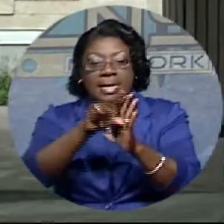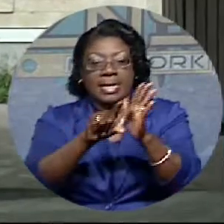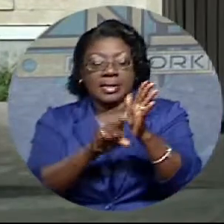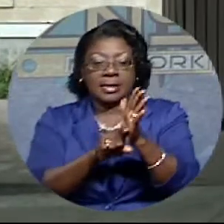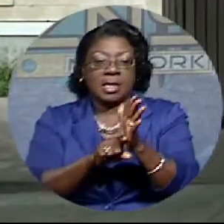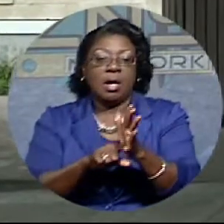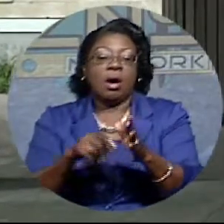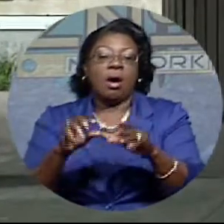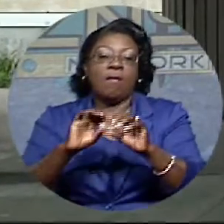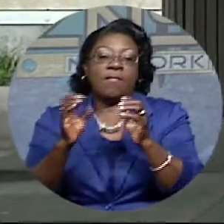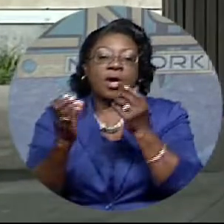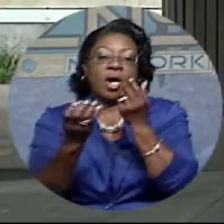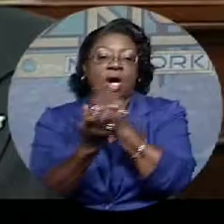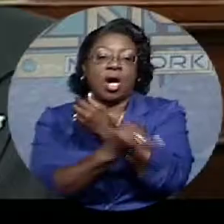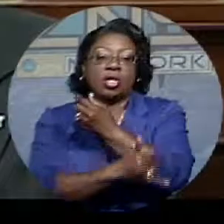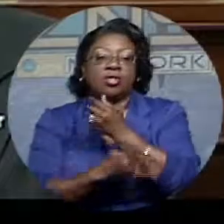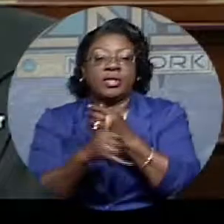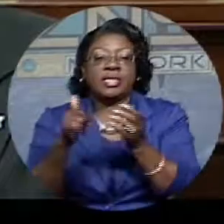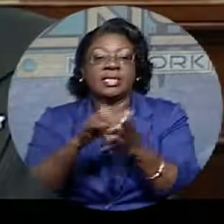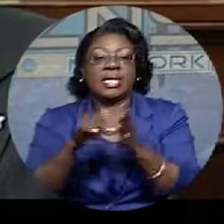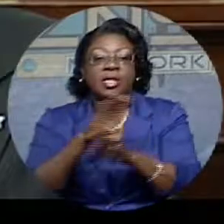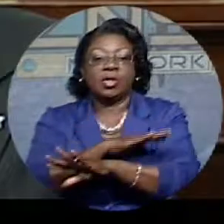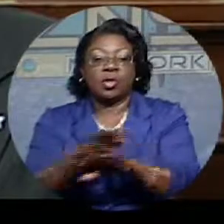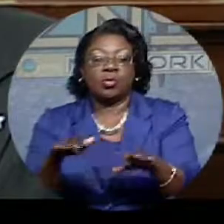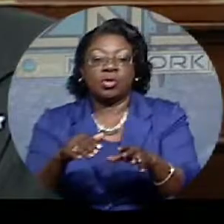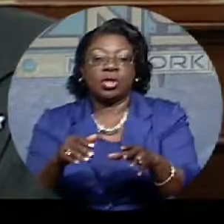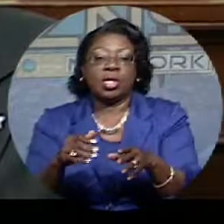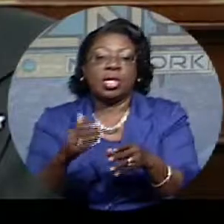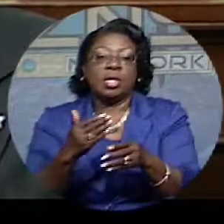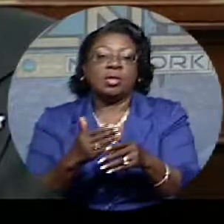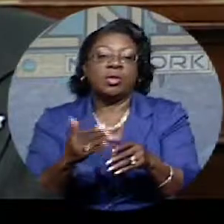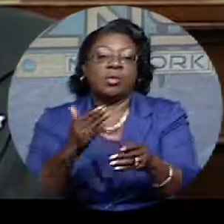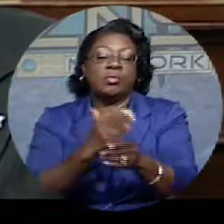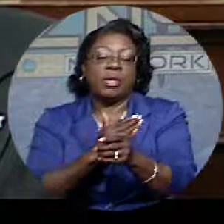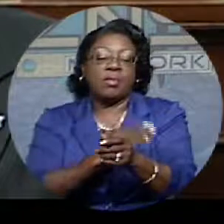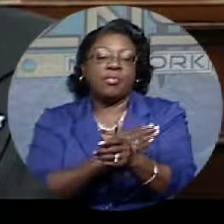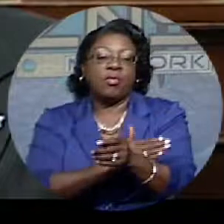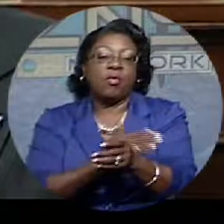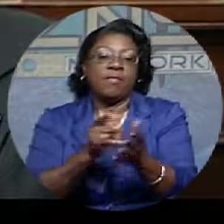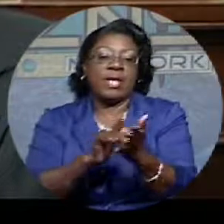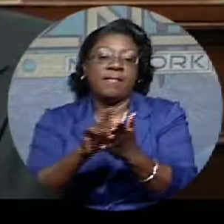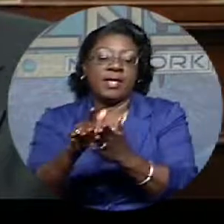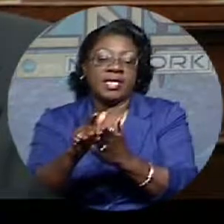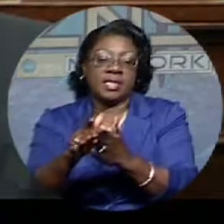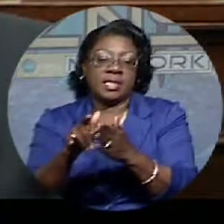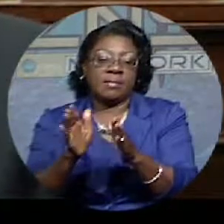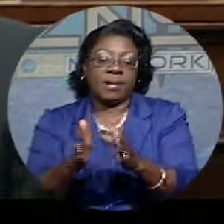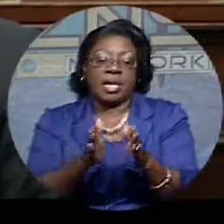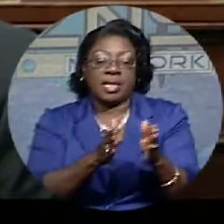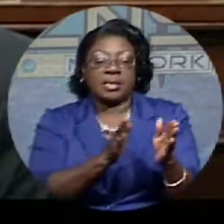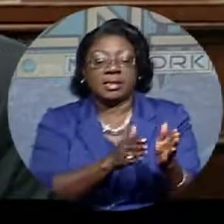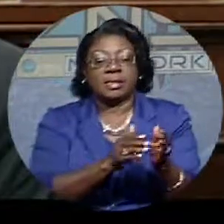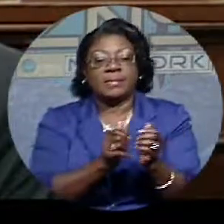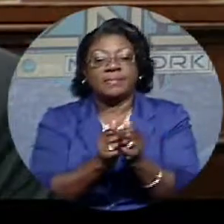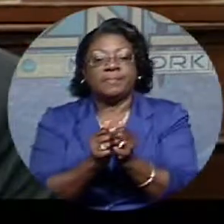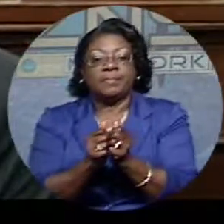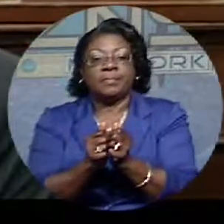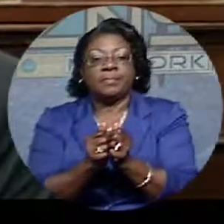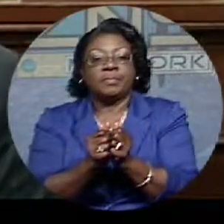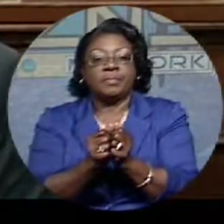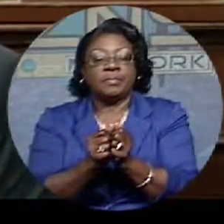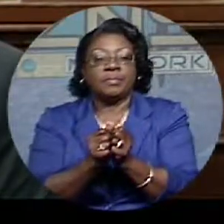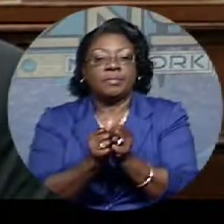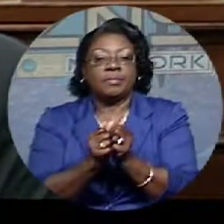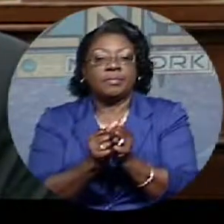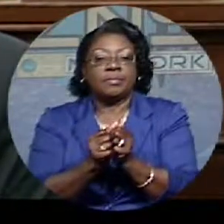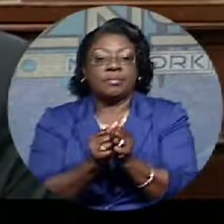countries. This from the aviation minister in Parliament Wednesday as she laid the Civil Aviation Safety Amendment Regulations